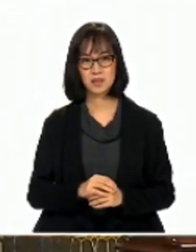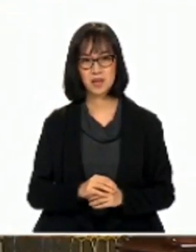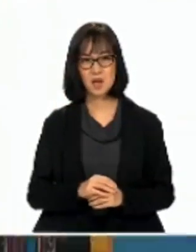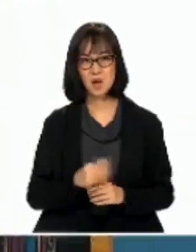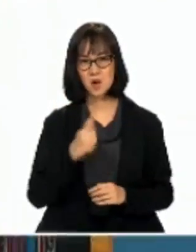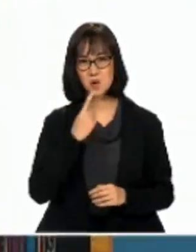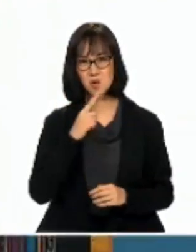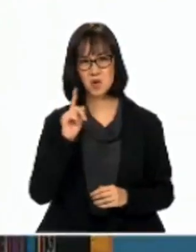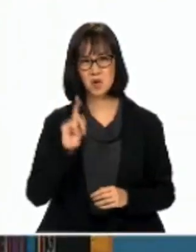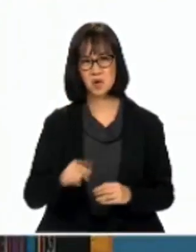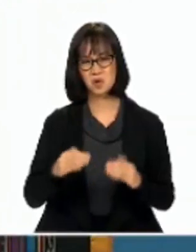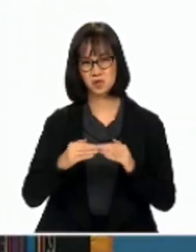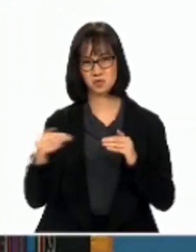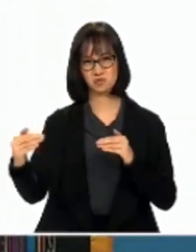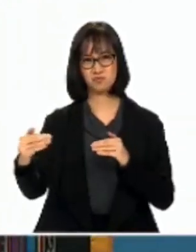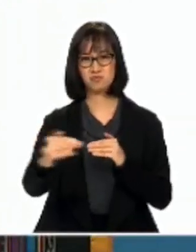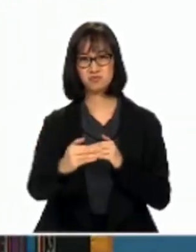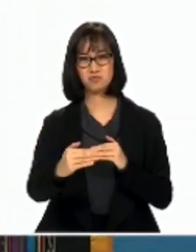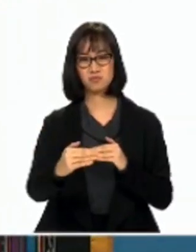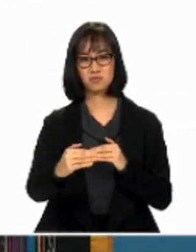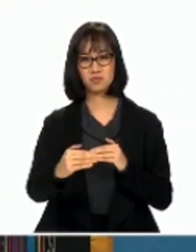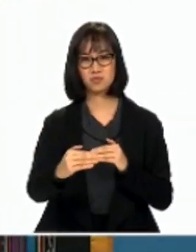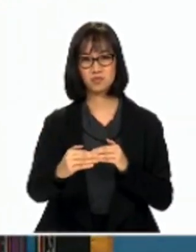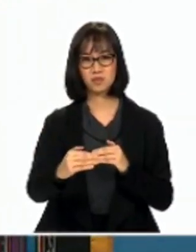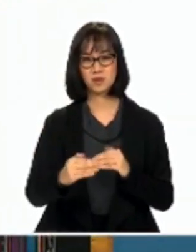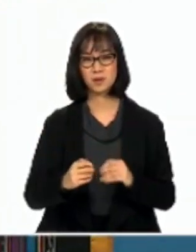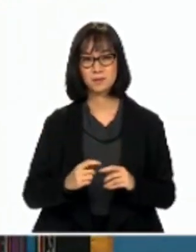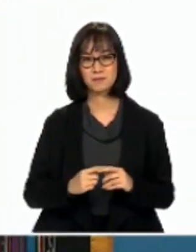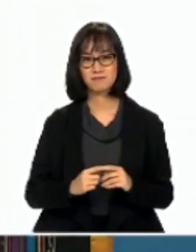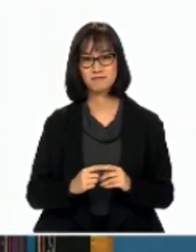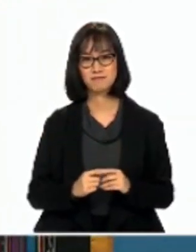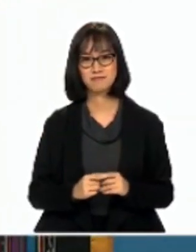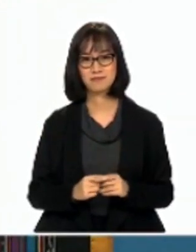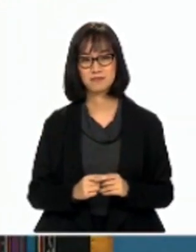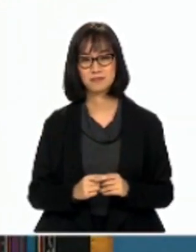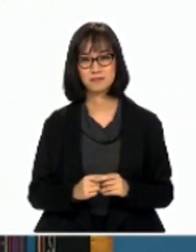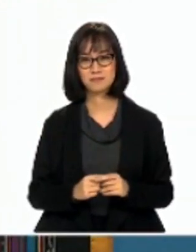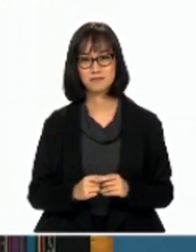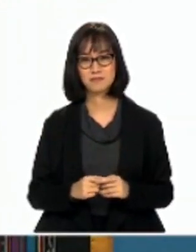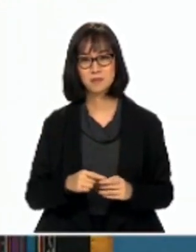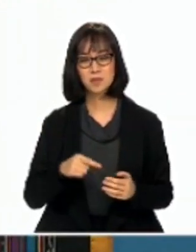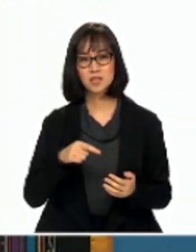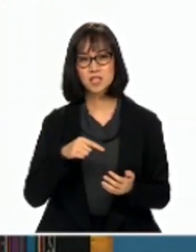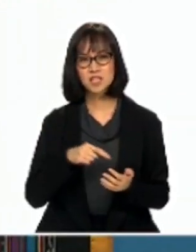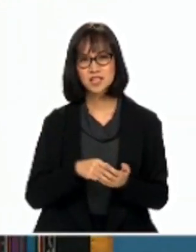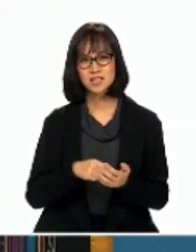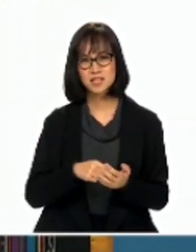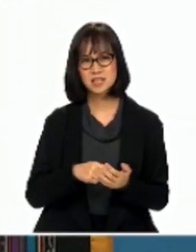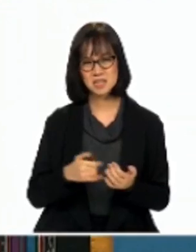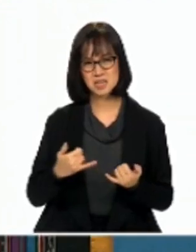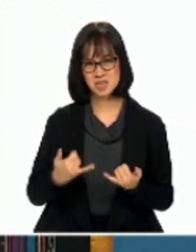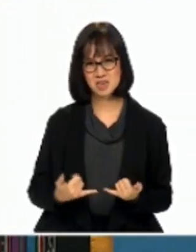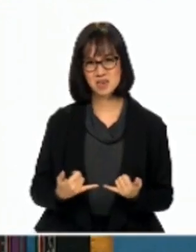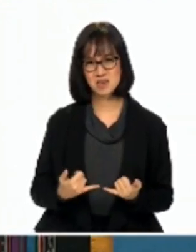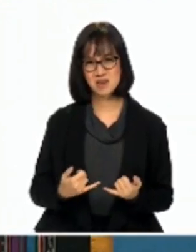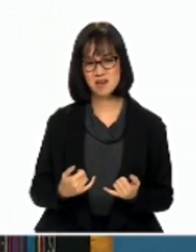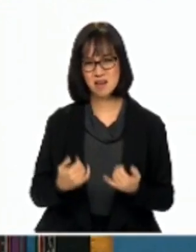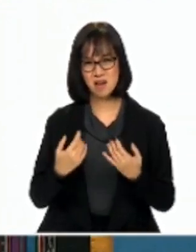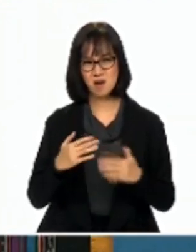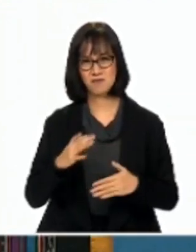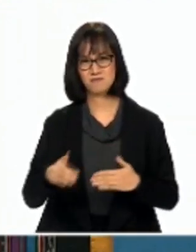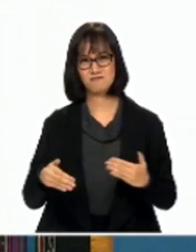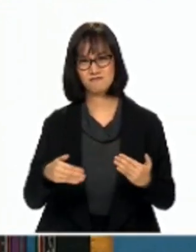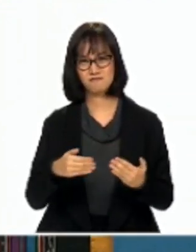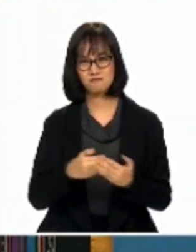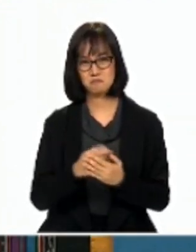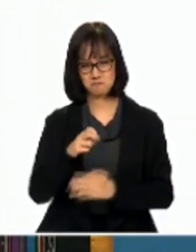we have ordered already, so you can close, but we have to drink. Itong ngayon, at 12, everything closes